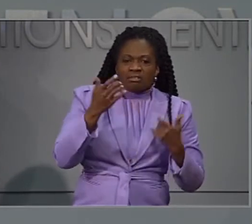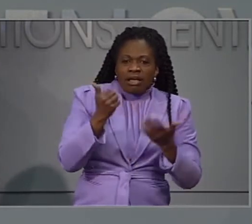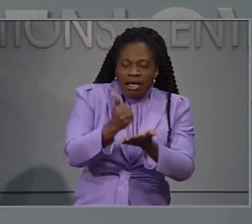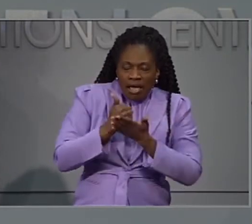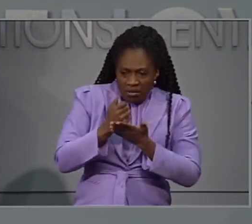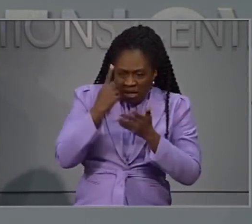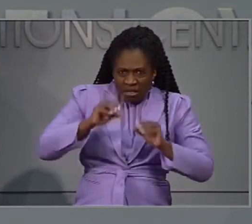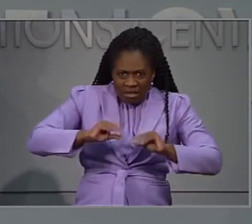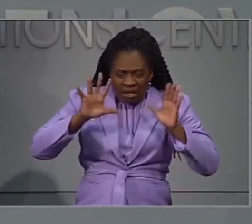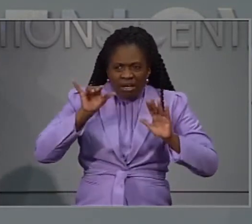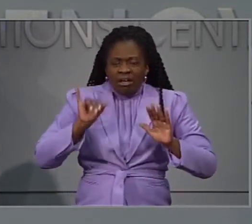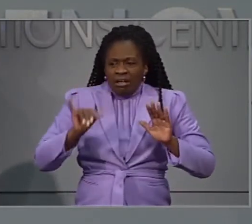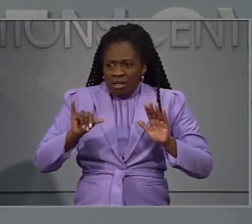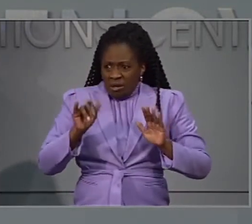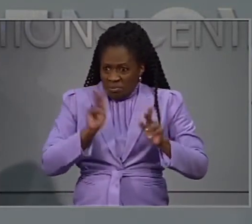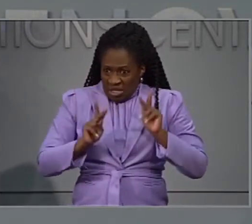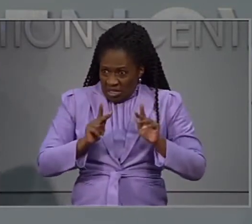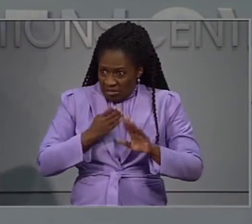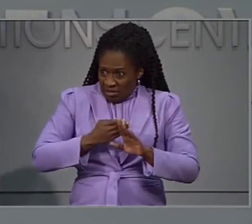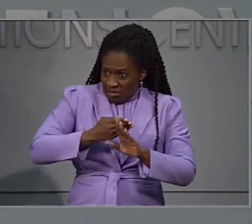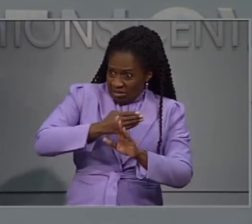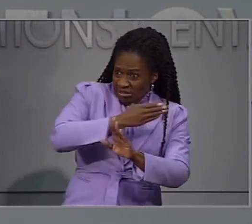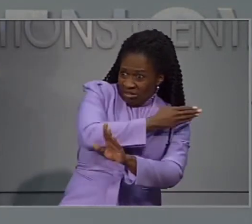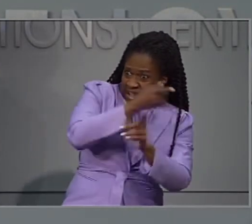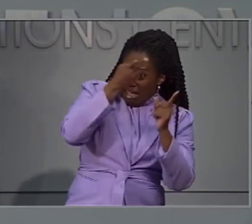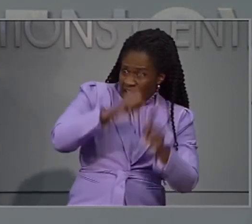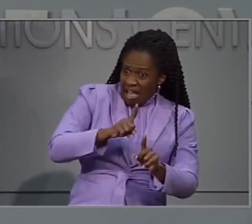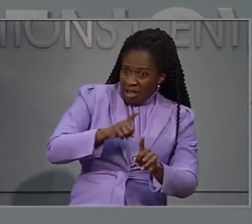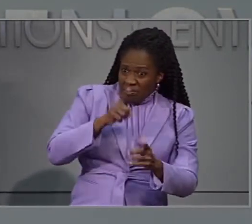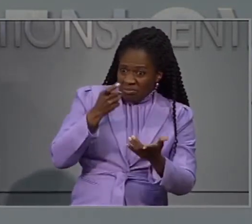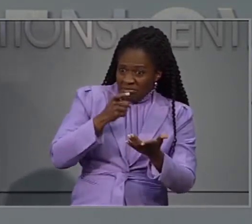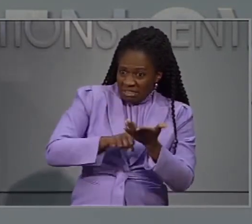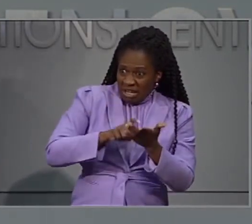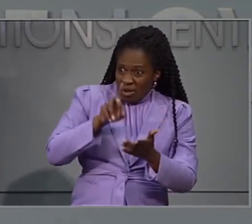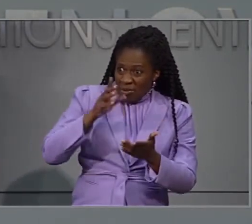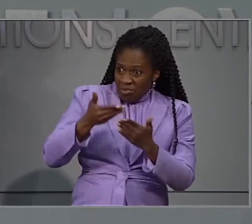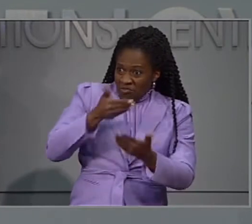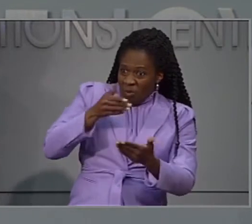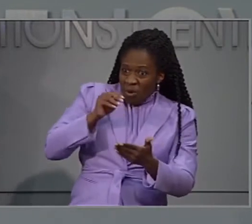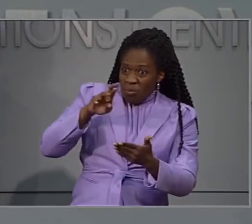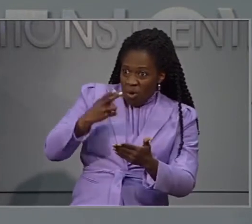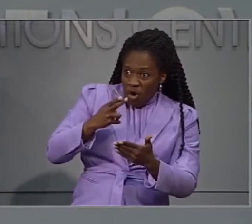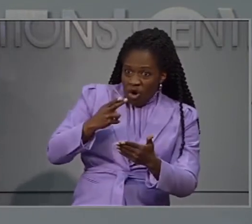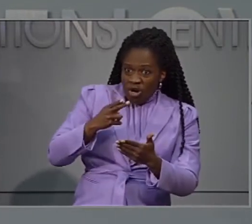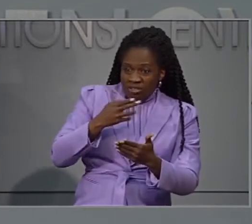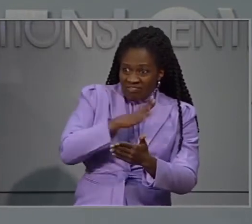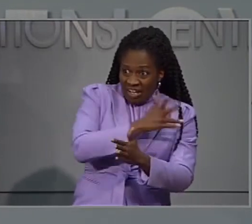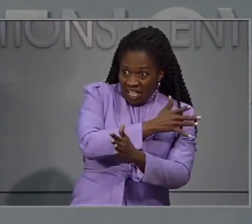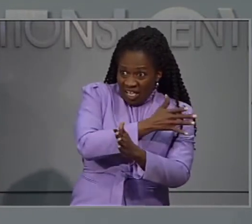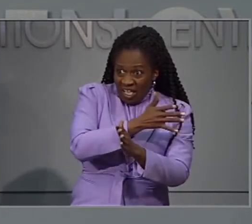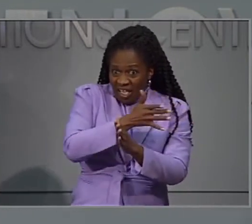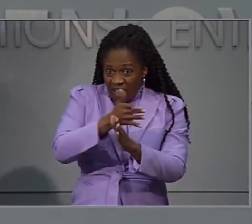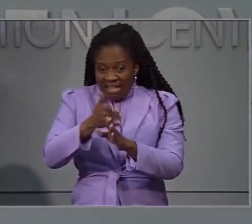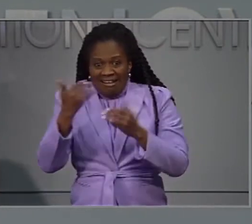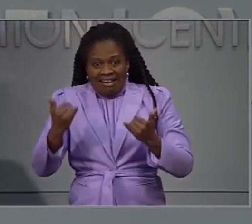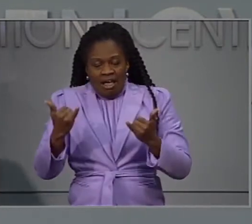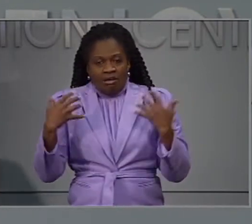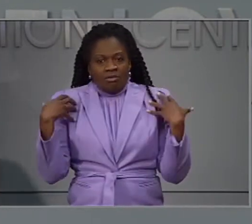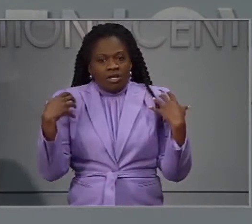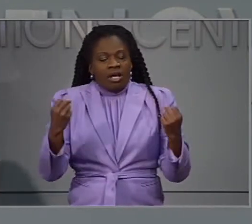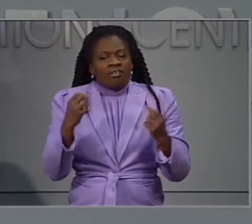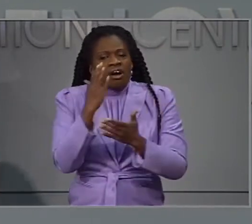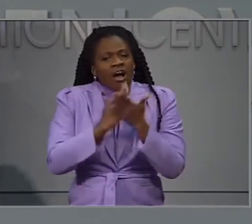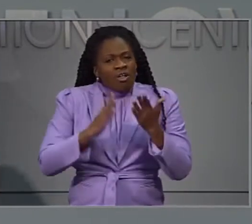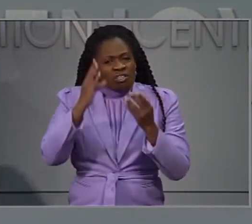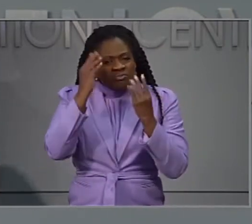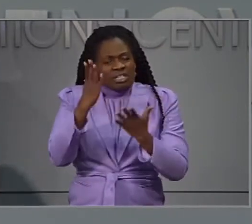us understand, have people been exposed to COVID-19 in the past and already recovered? I think all of this